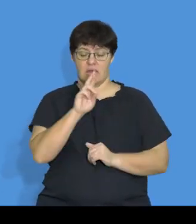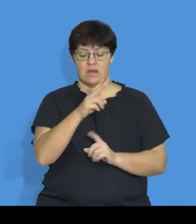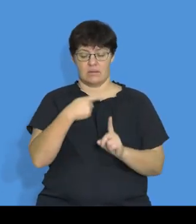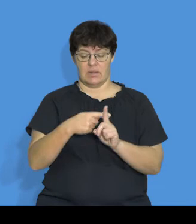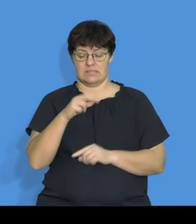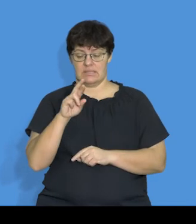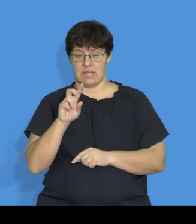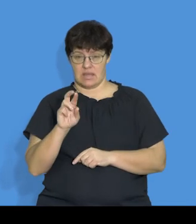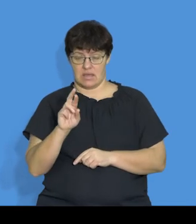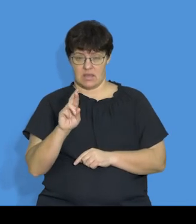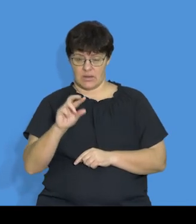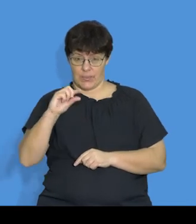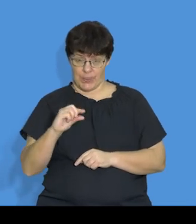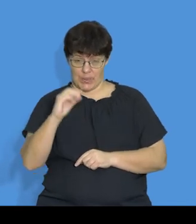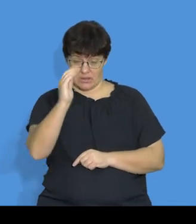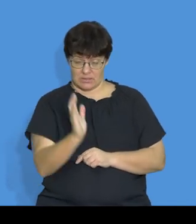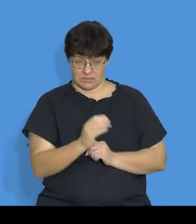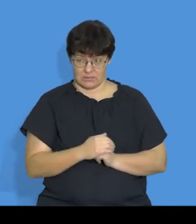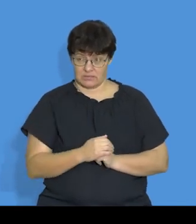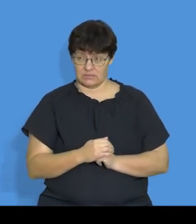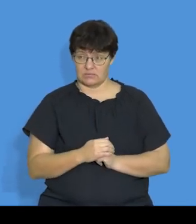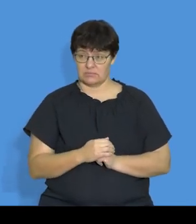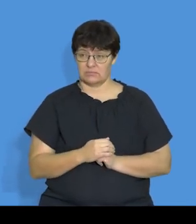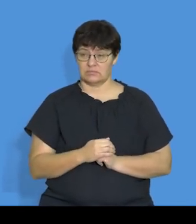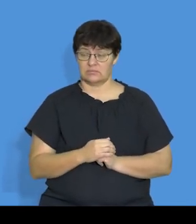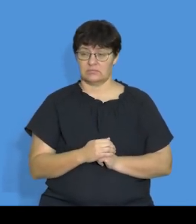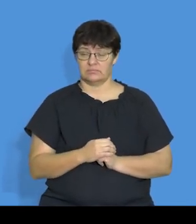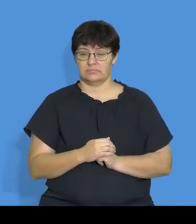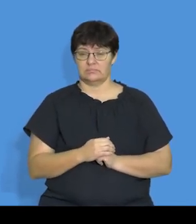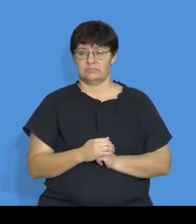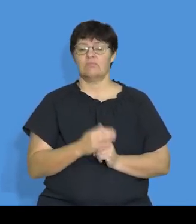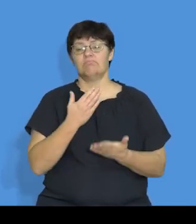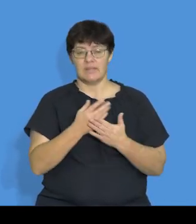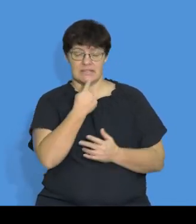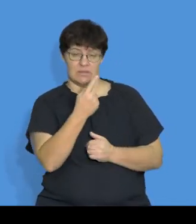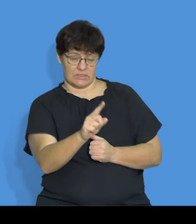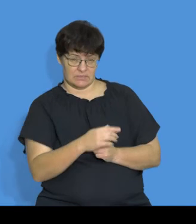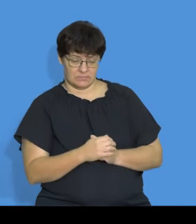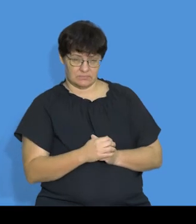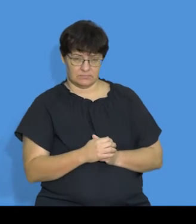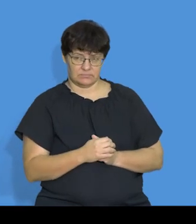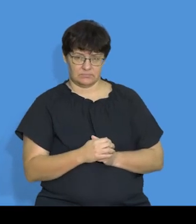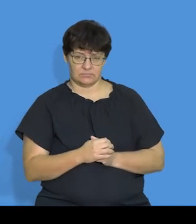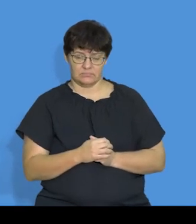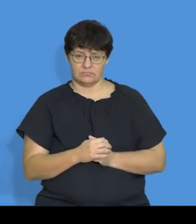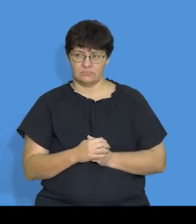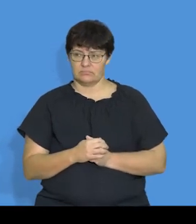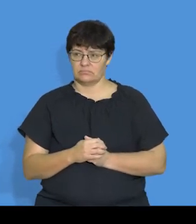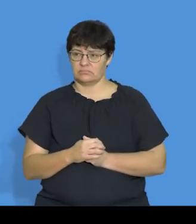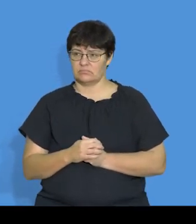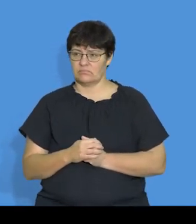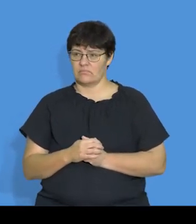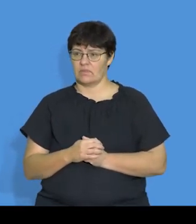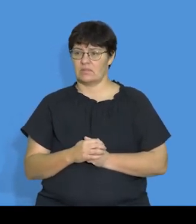plus R, okay, we are able to say, okay, when that switch was, EMF is